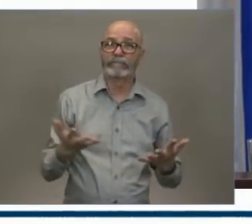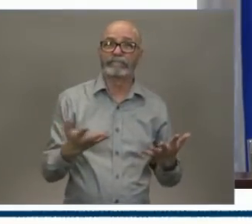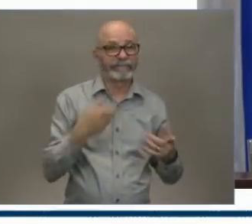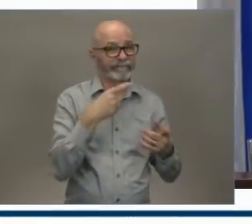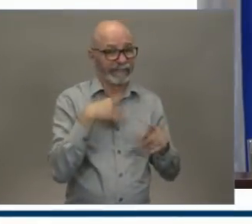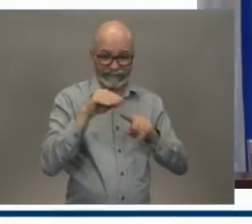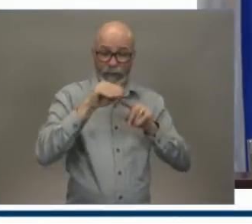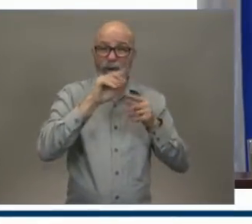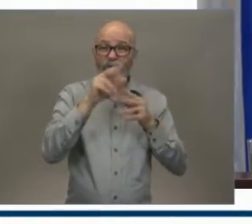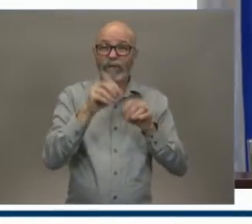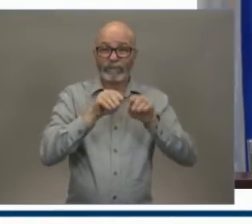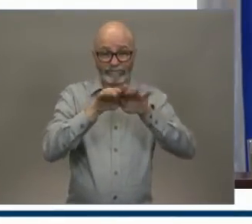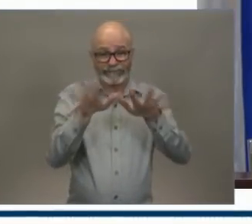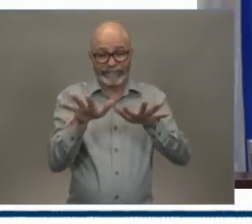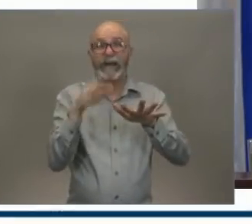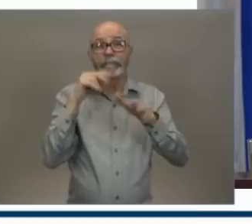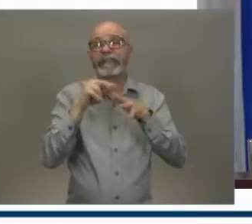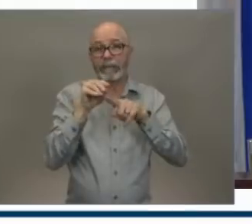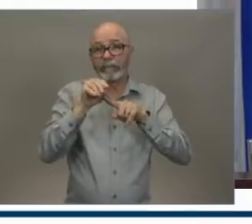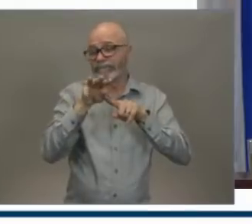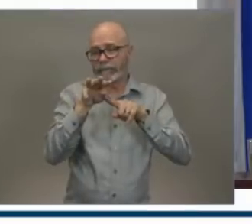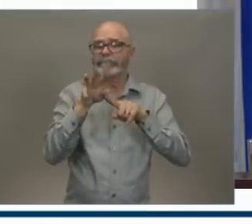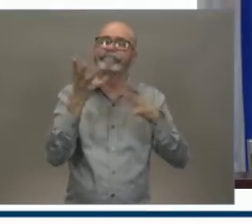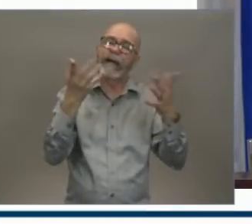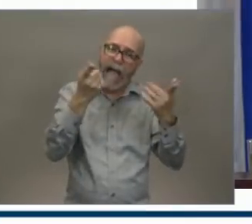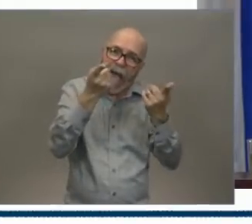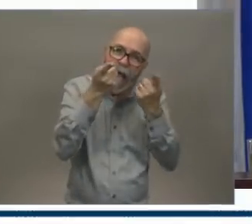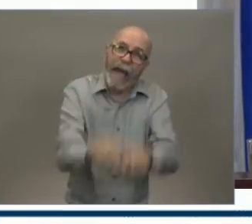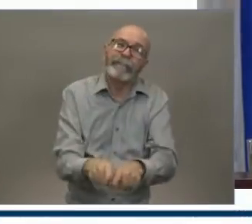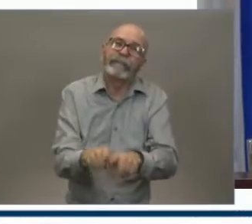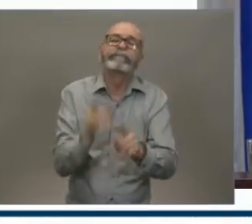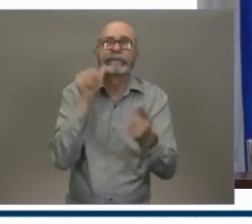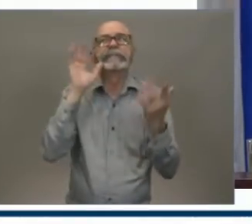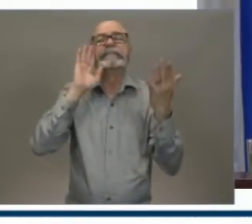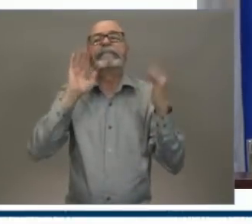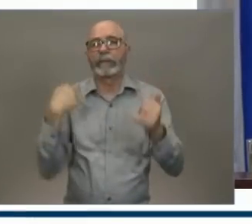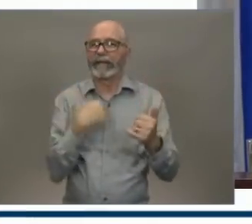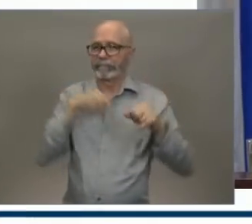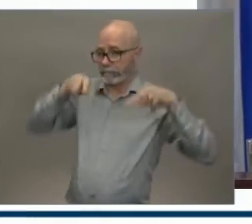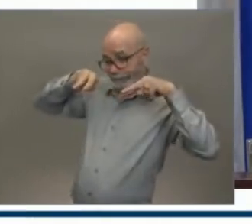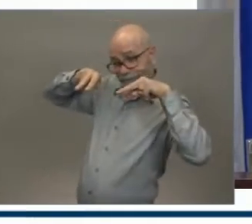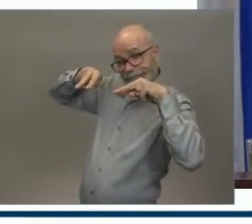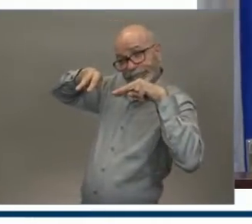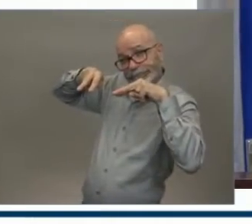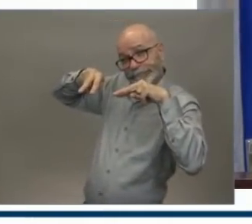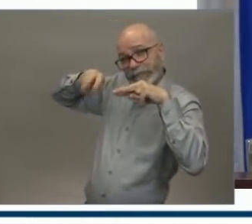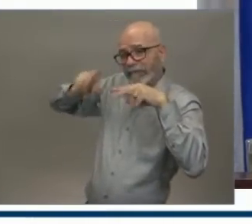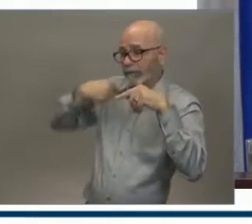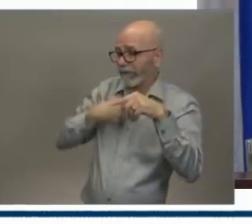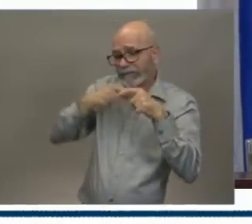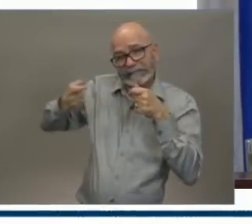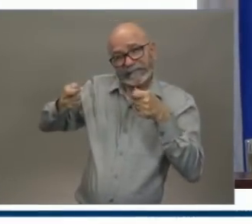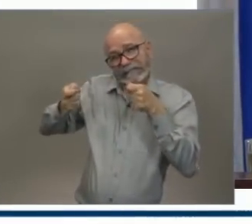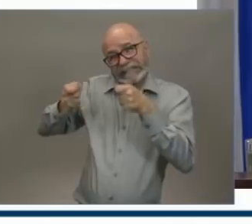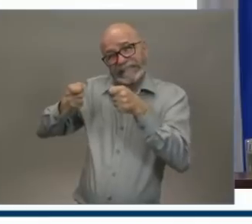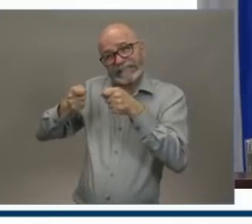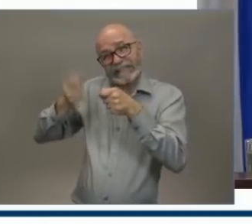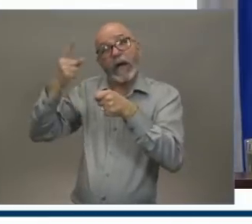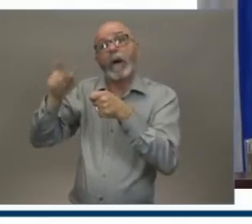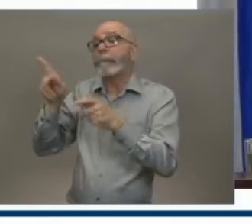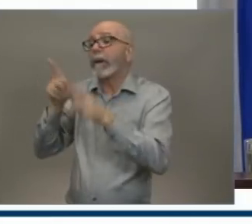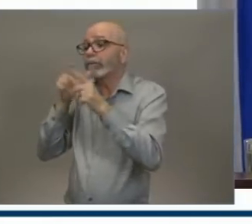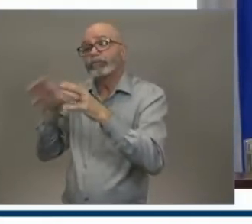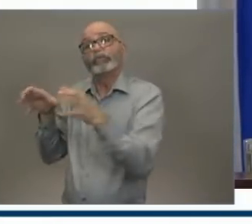reason why we are continuing to maintain our numbers of restrictions. Gathering limits are still capped at